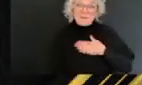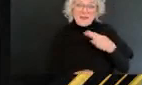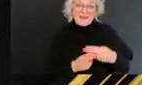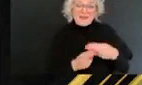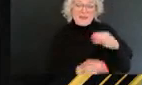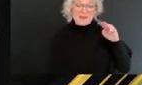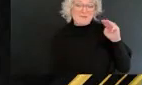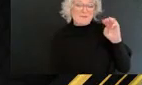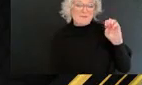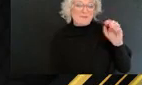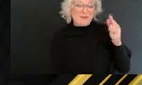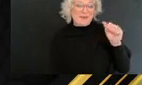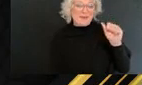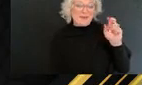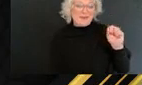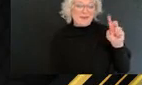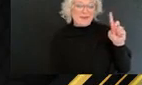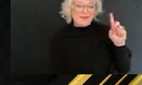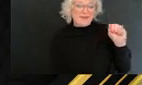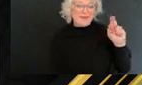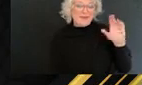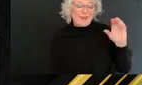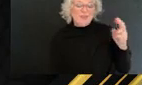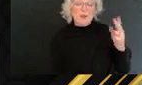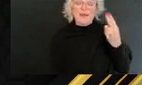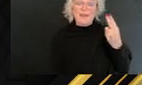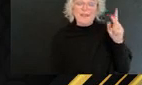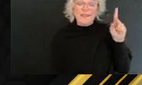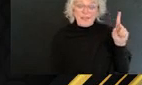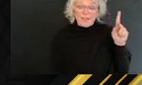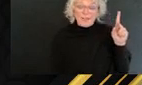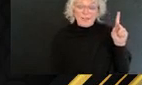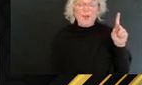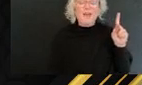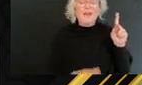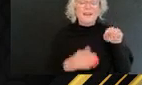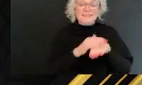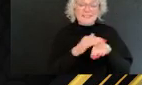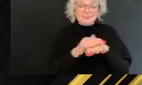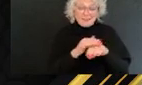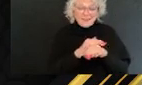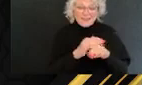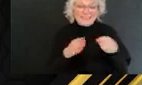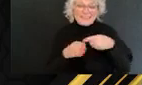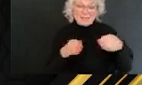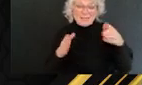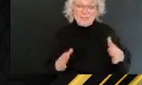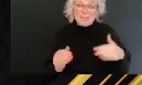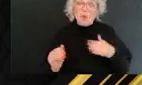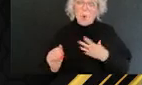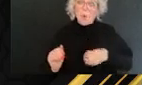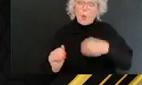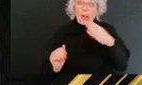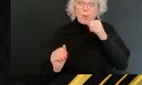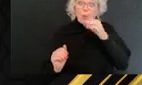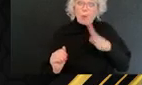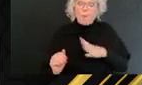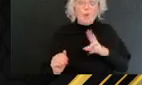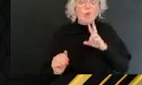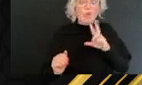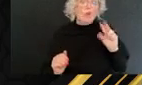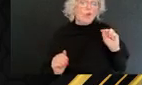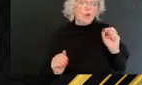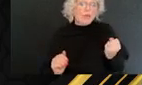Hi, my name is Megan Dausch, and I'm the Helen Keller Services Accessibility Specialist. I am a white woman in my